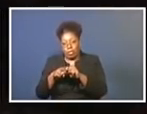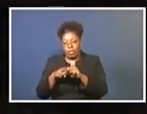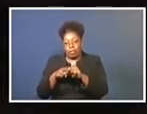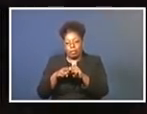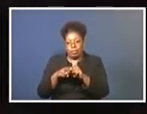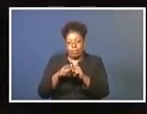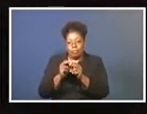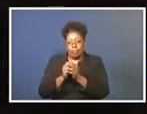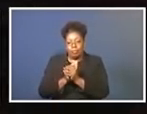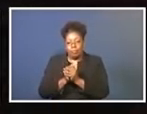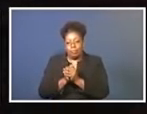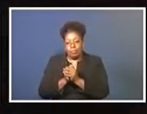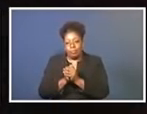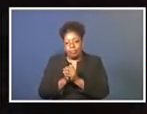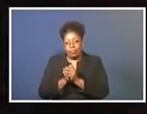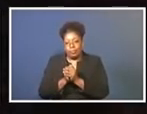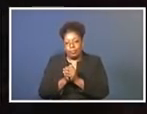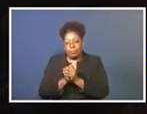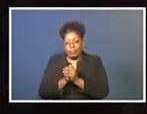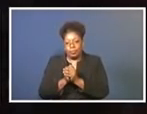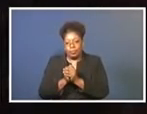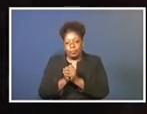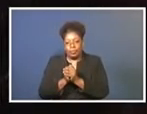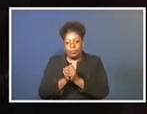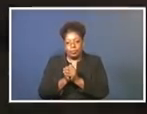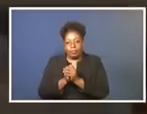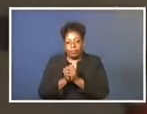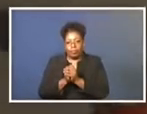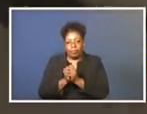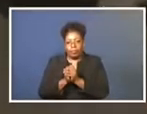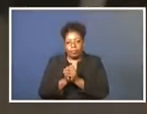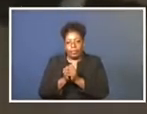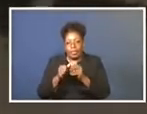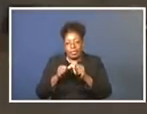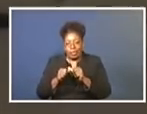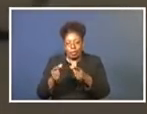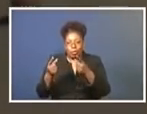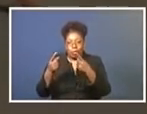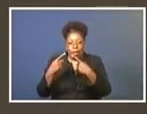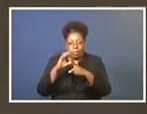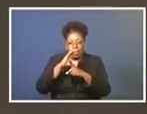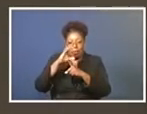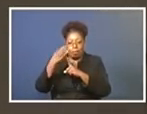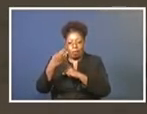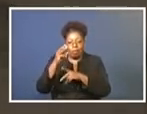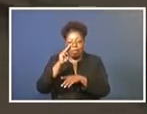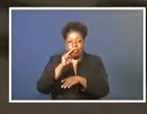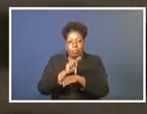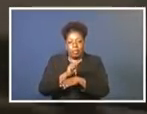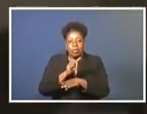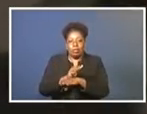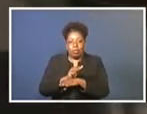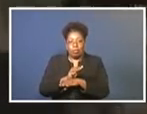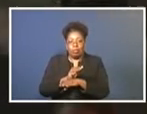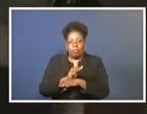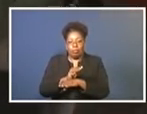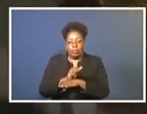fortunate. Keishla Adderley, ZNS Network News. Also to come, the culture minister setting the record